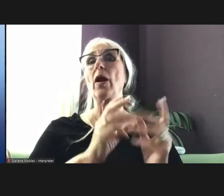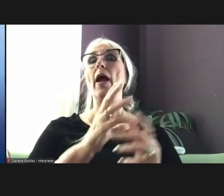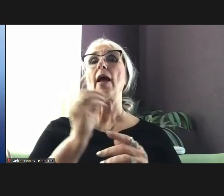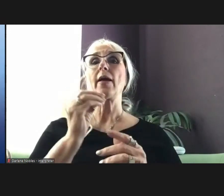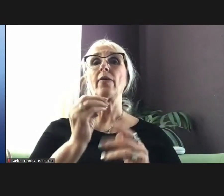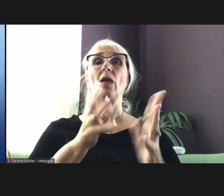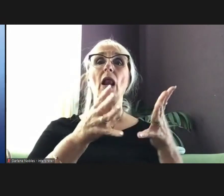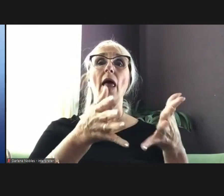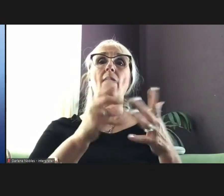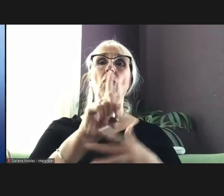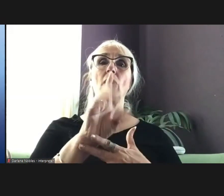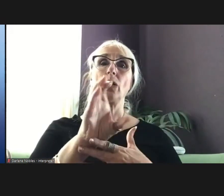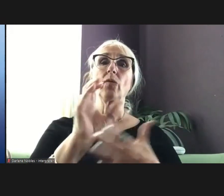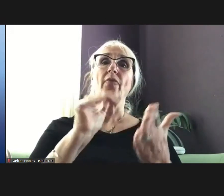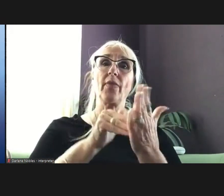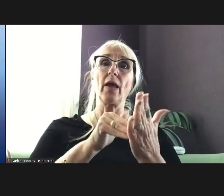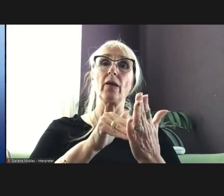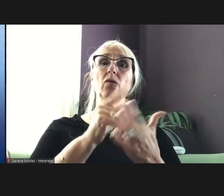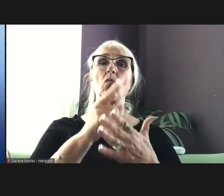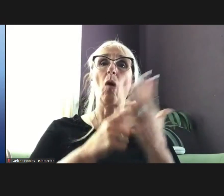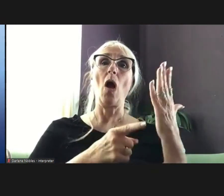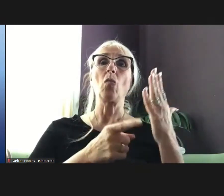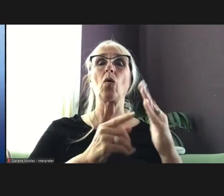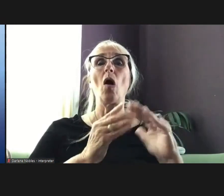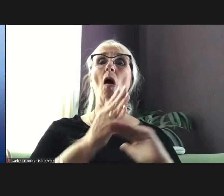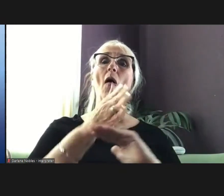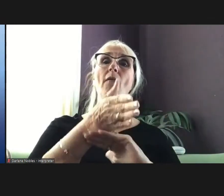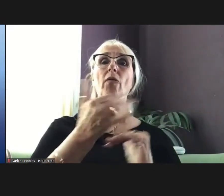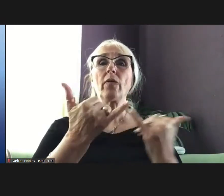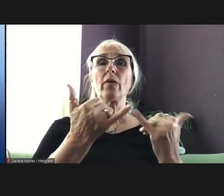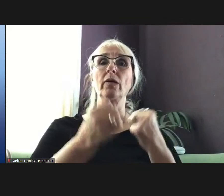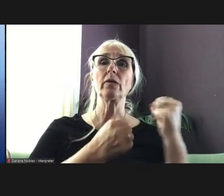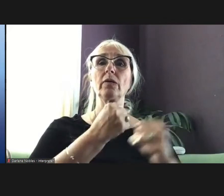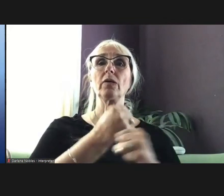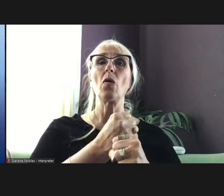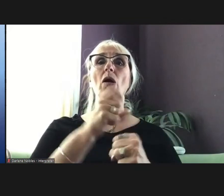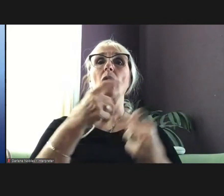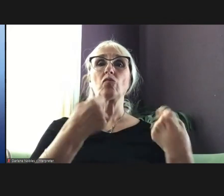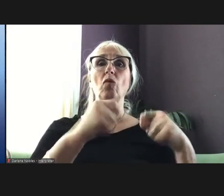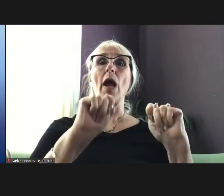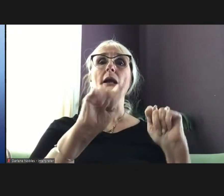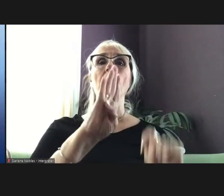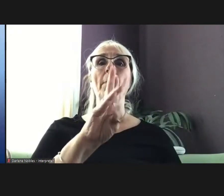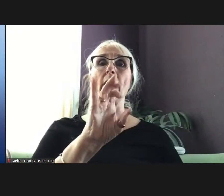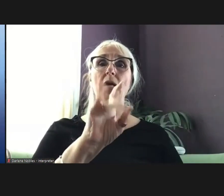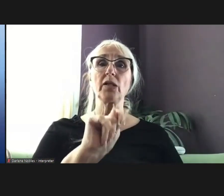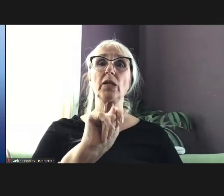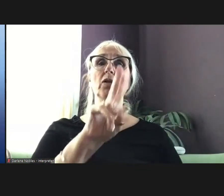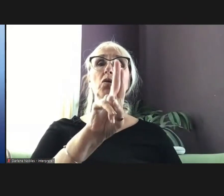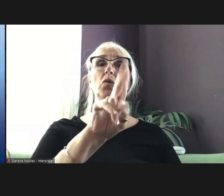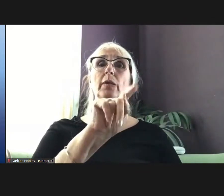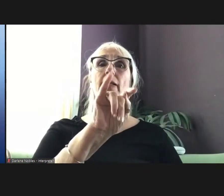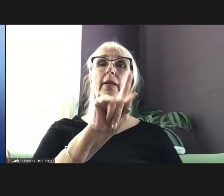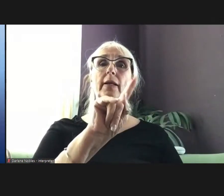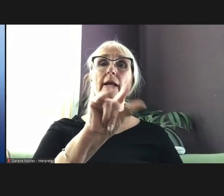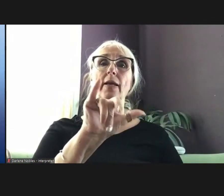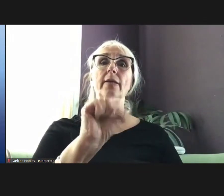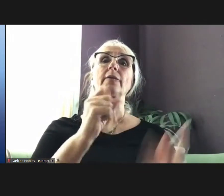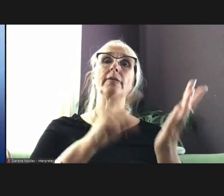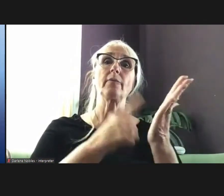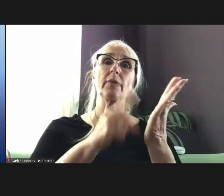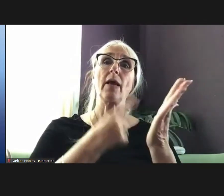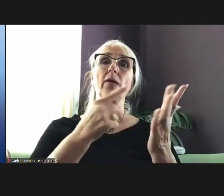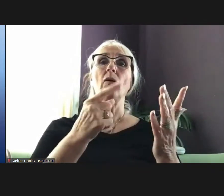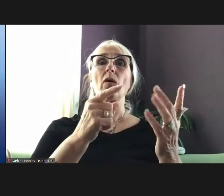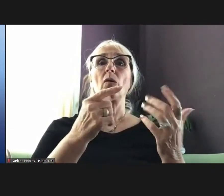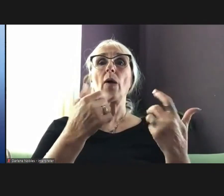just what we have run over for this year. So we try to budget utilities pretty close, but sometimes we do need an small additional